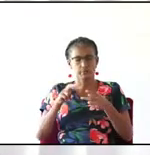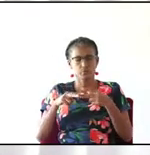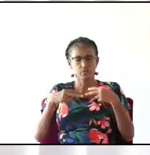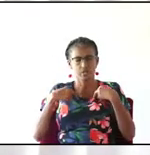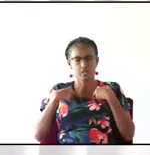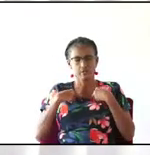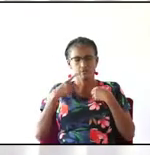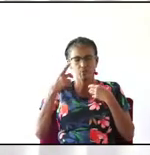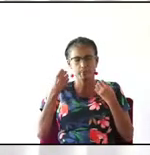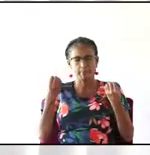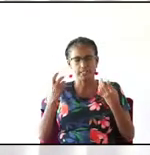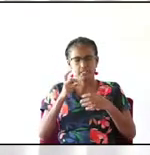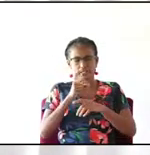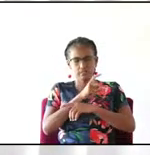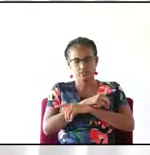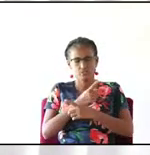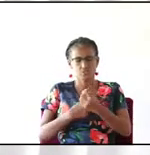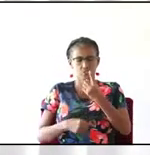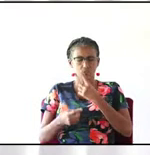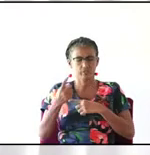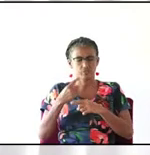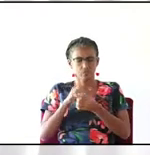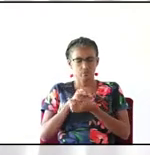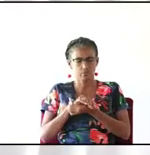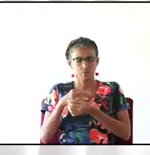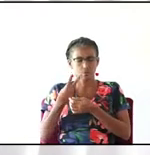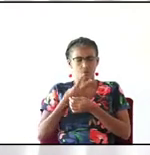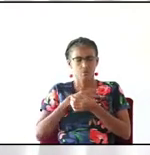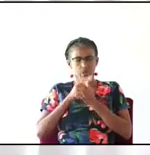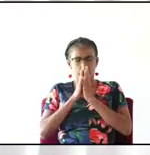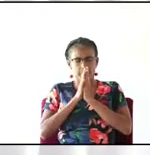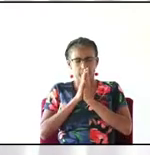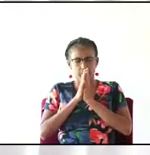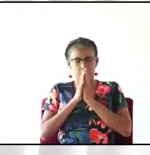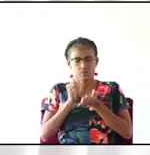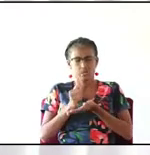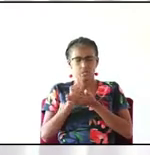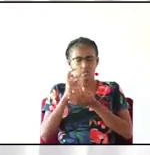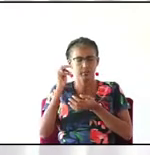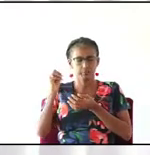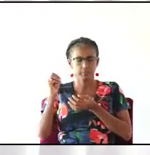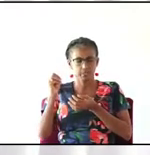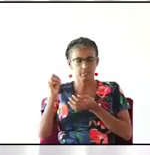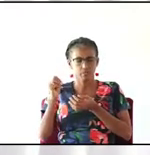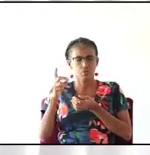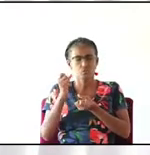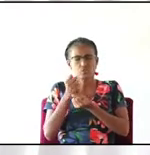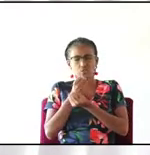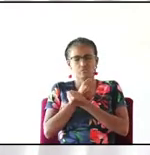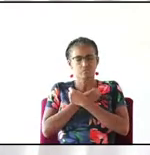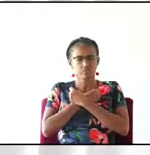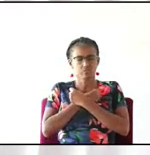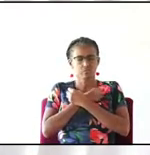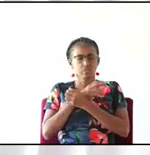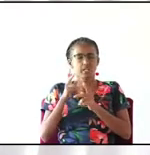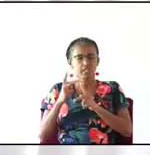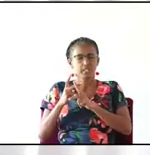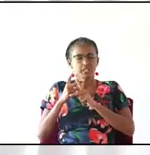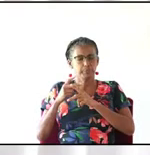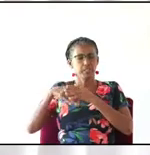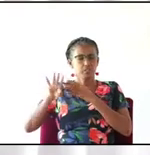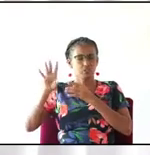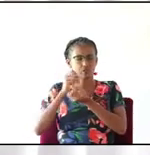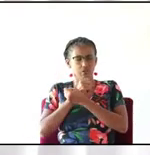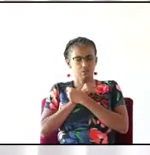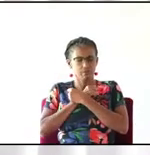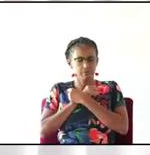for many days and years to come. We pray that you'll help them to just bask in your love and to know that you have